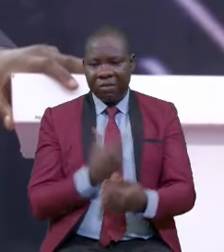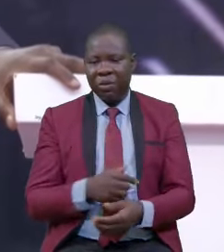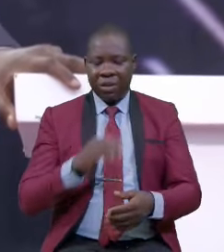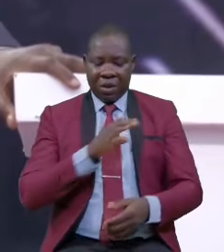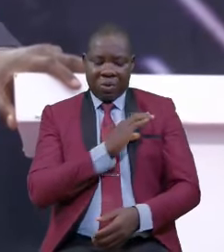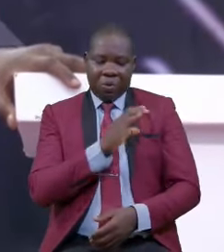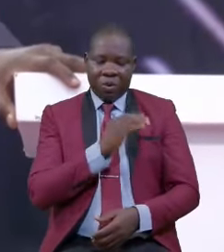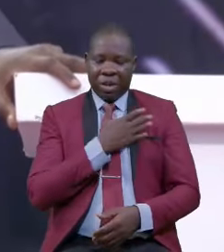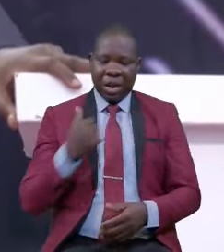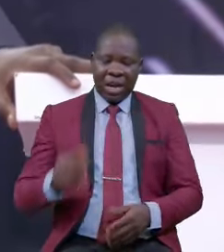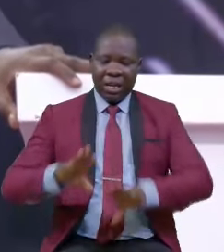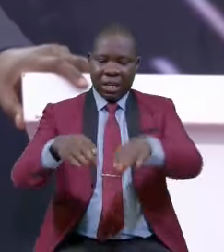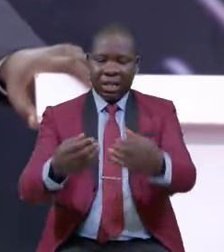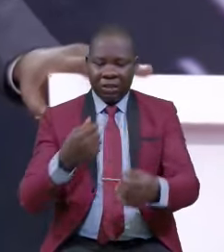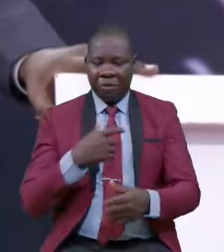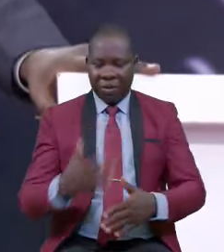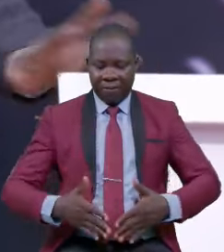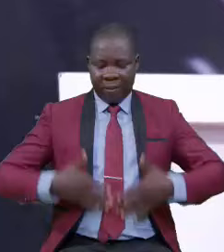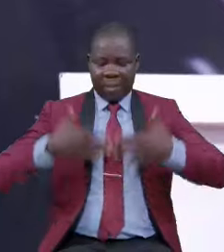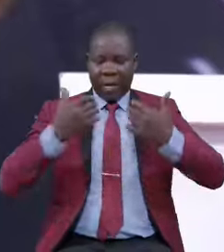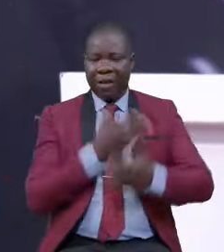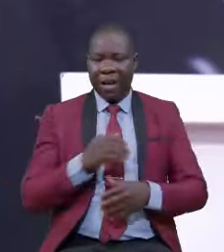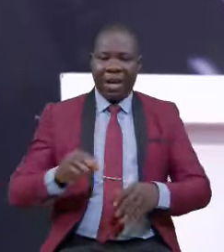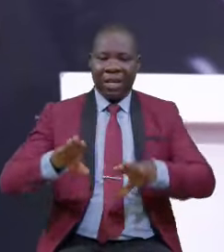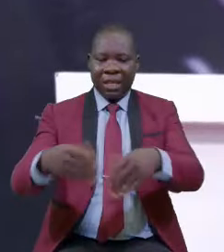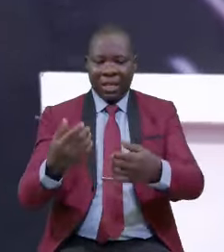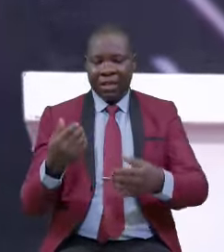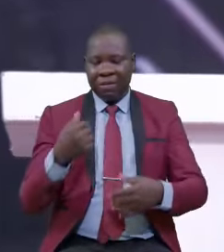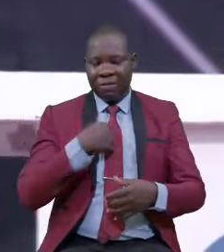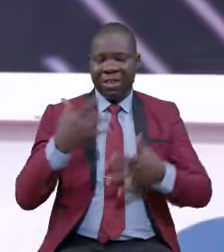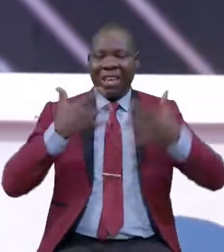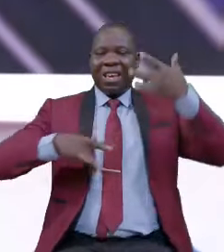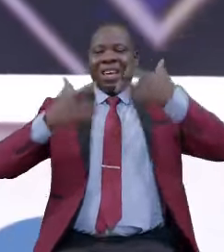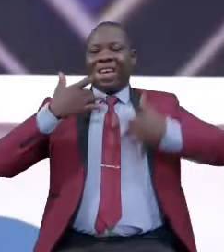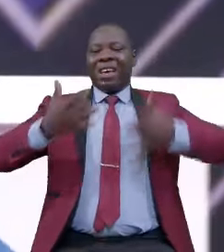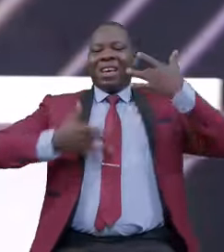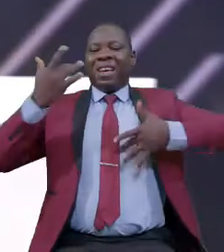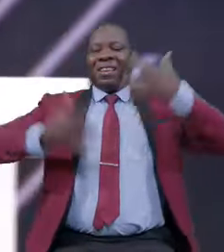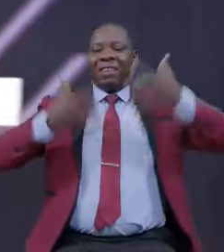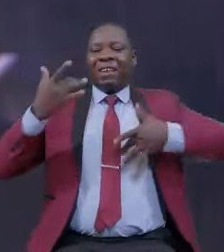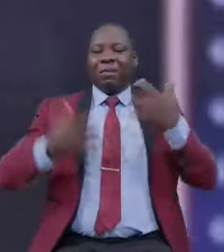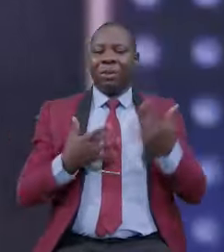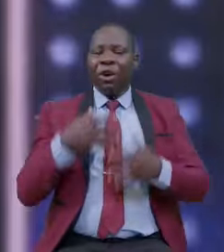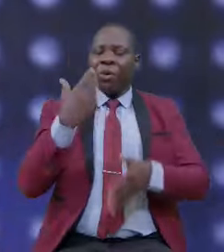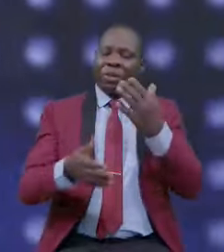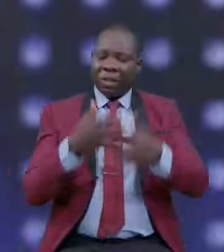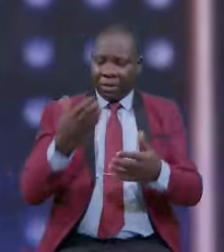me excitement. Whatever thing I have on earth, whatever thing I don't have, I